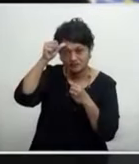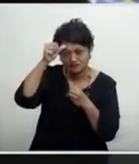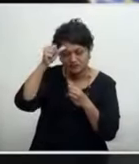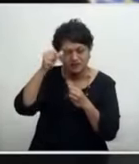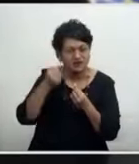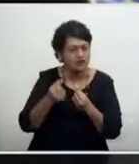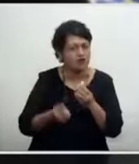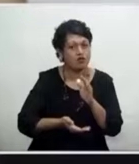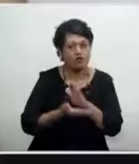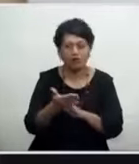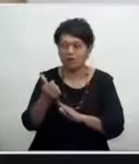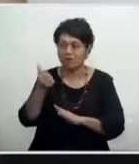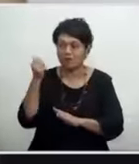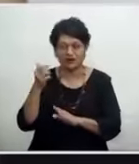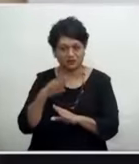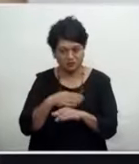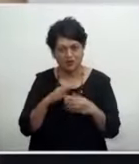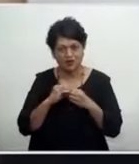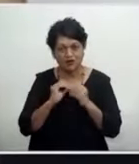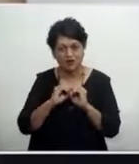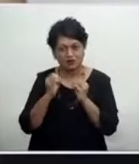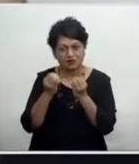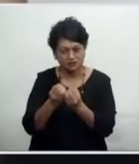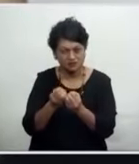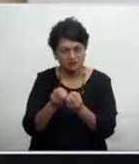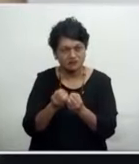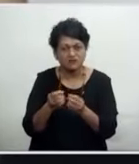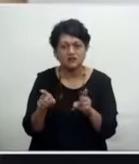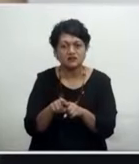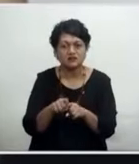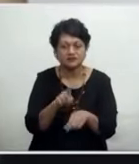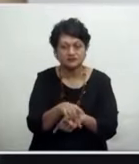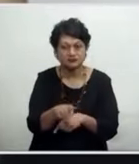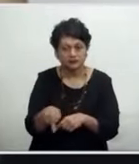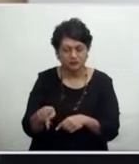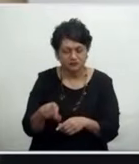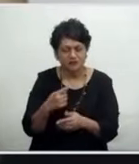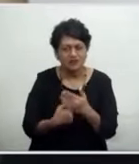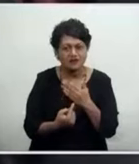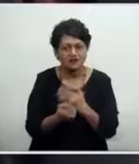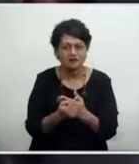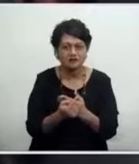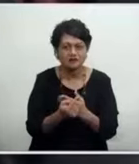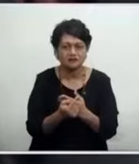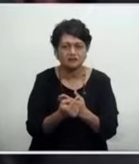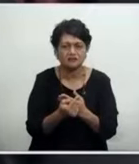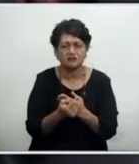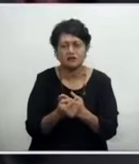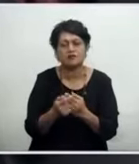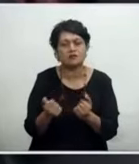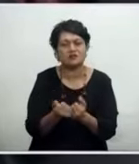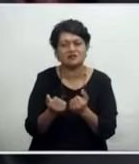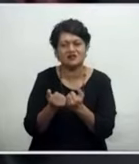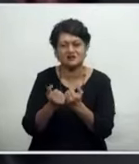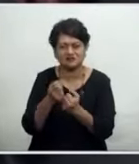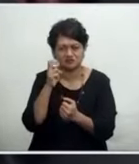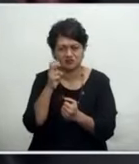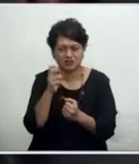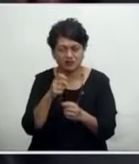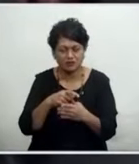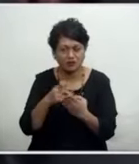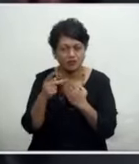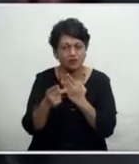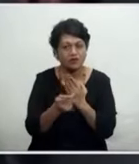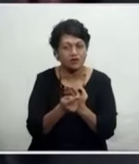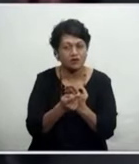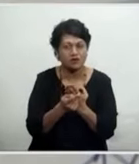back to my organization. 42 participants from the region are attending the 44th Regional Training Program on Gender, Violence Against Women